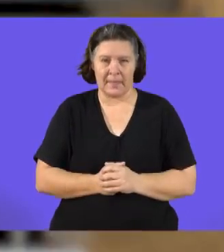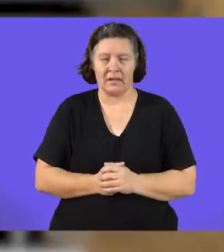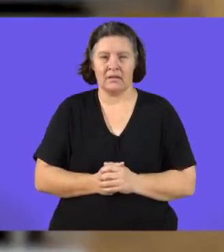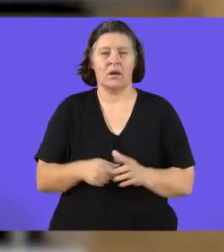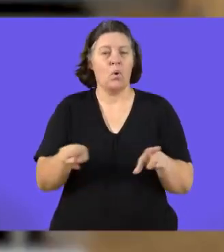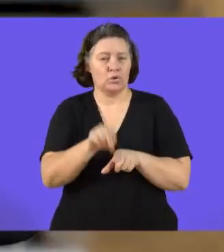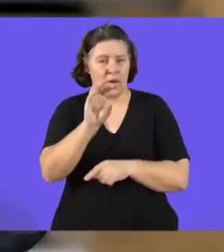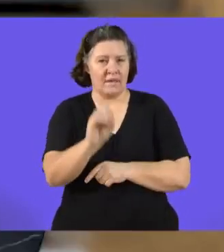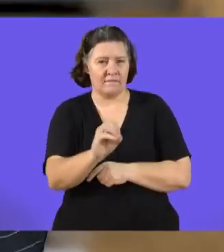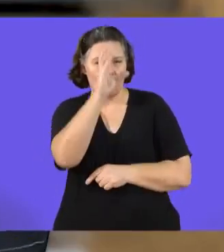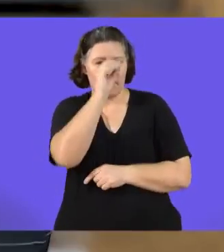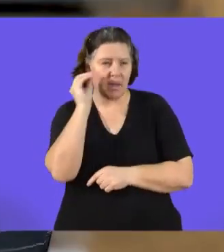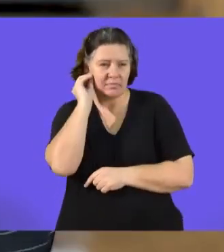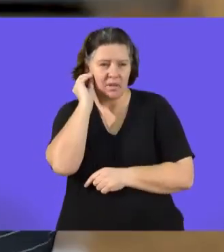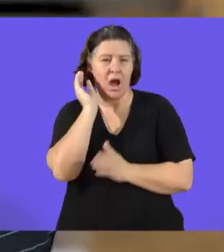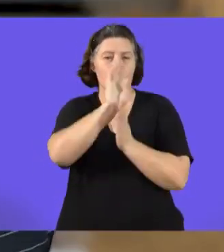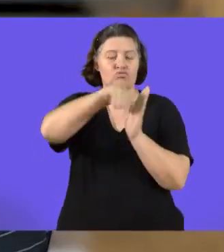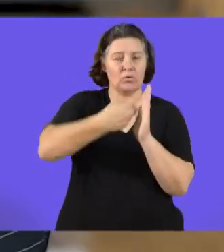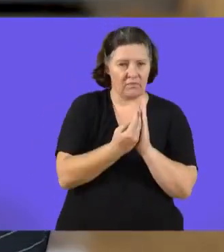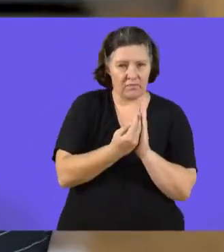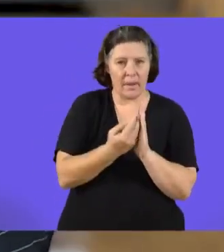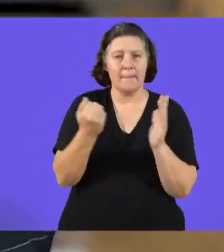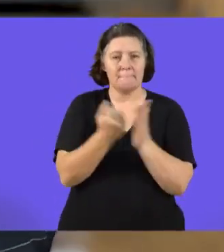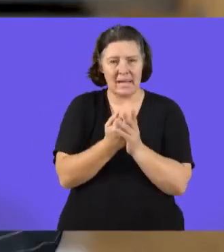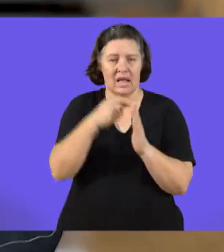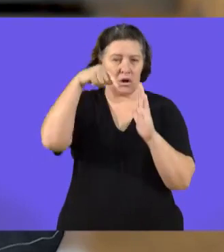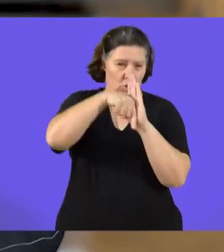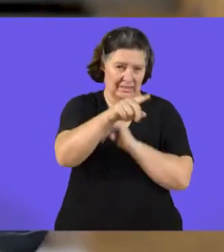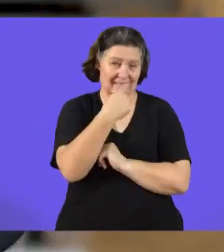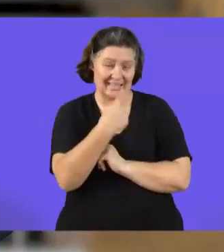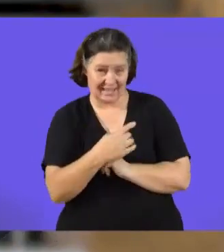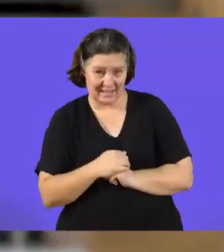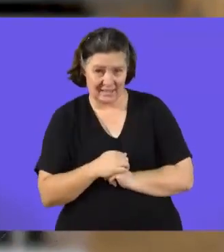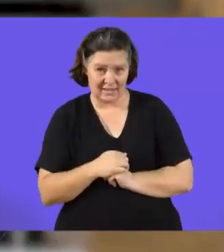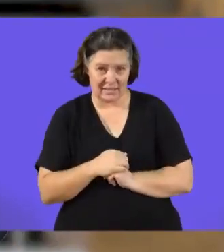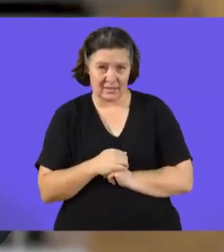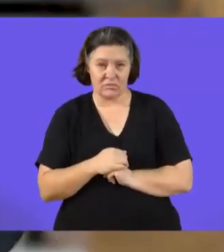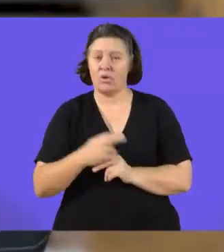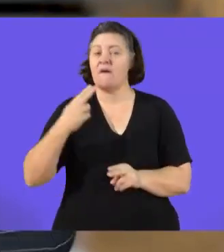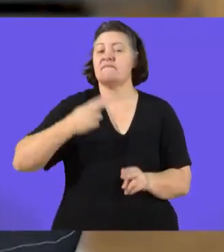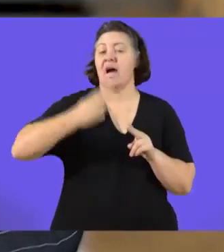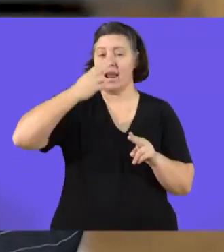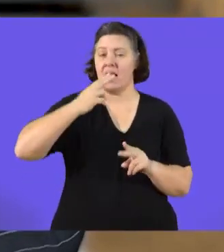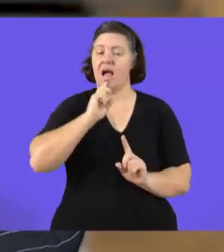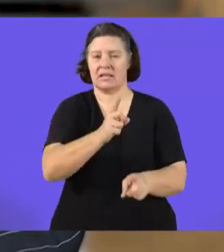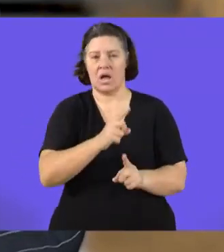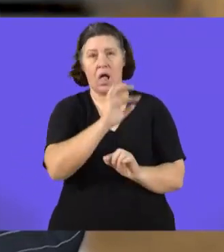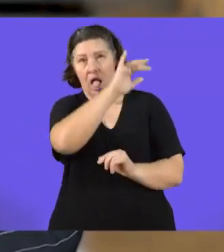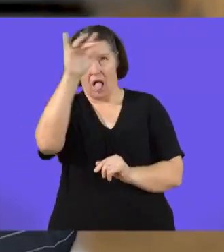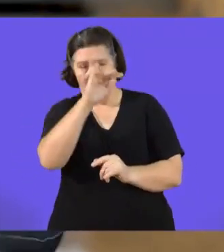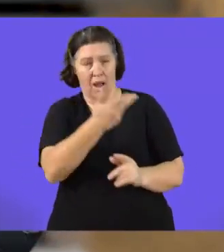and then we also have here, remember that rounding off must be in context. And important, we round the final